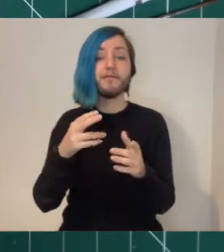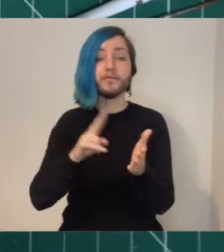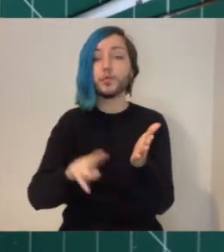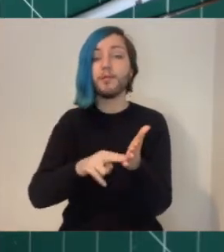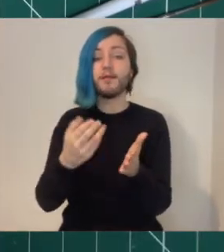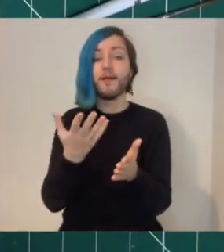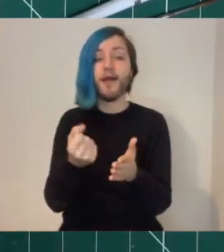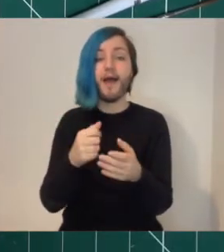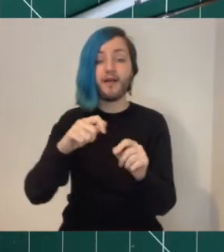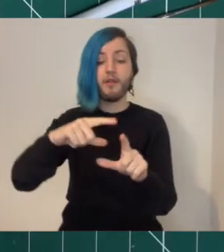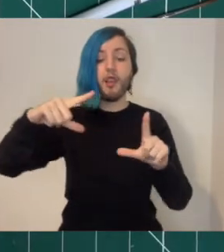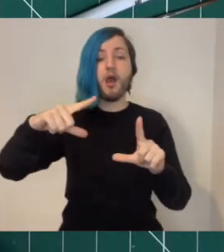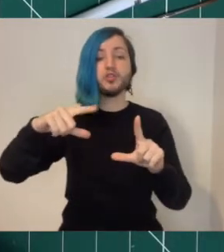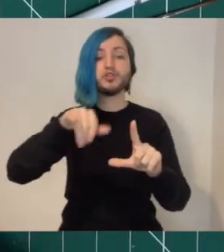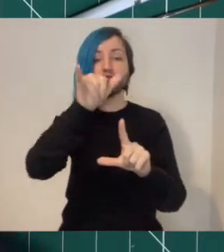gold leaf come in large